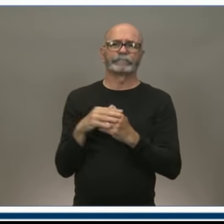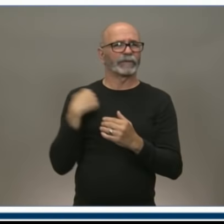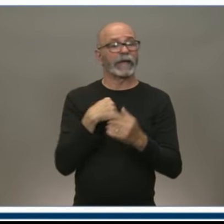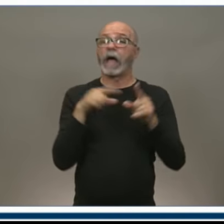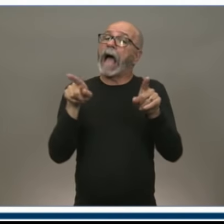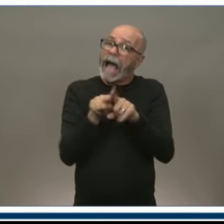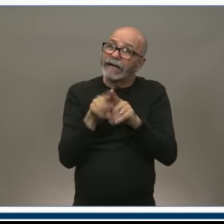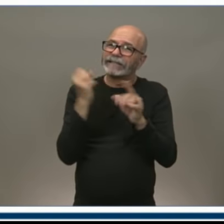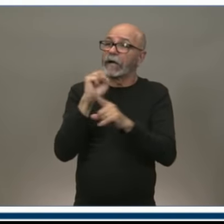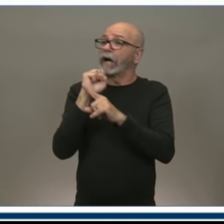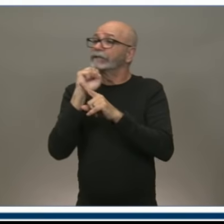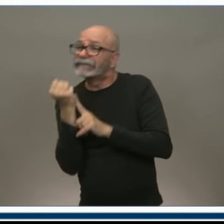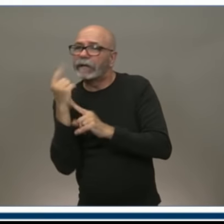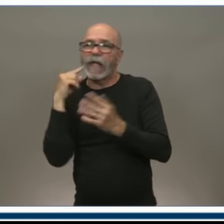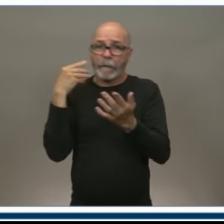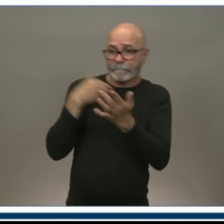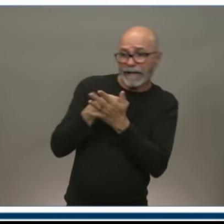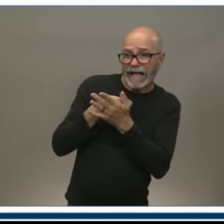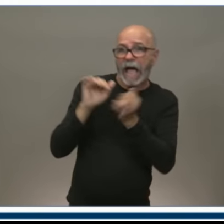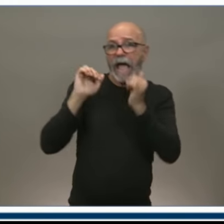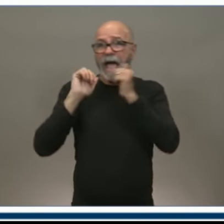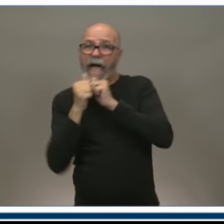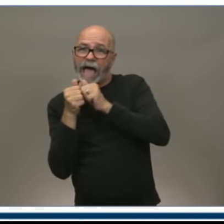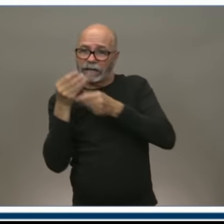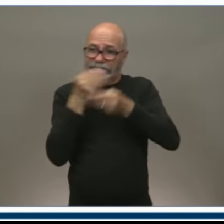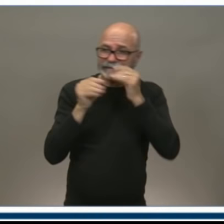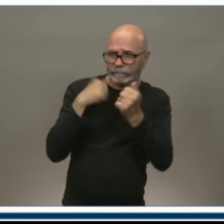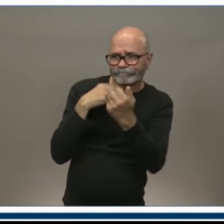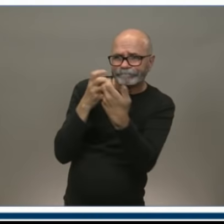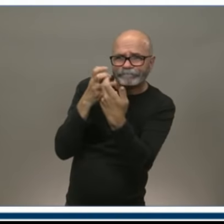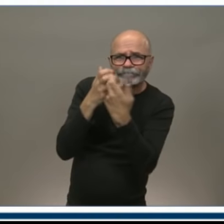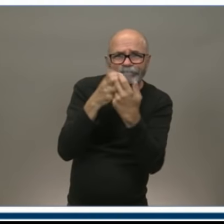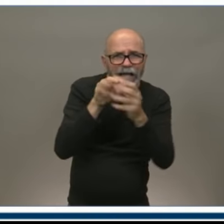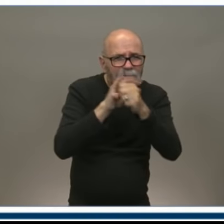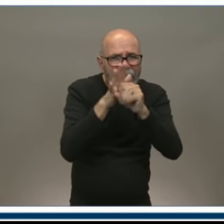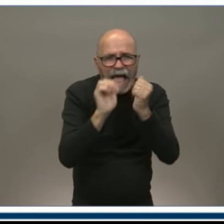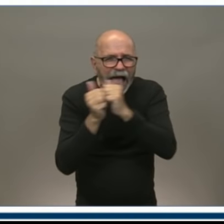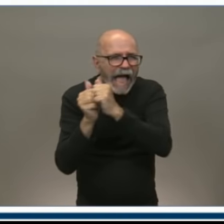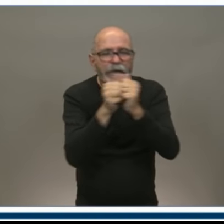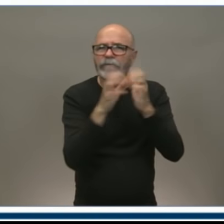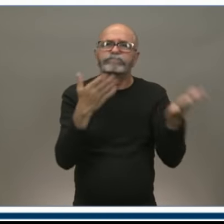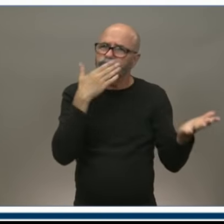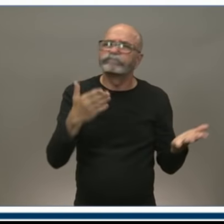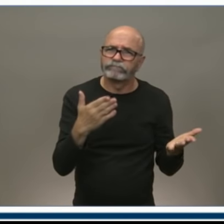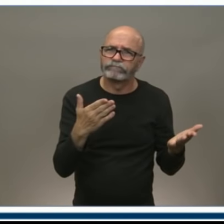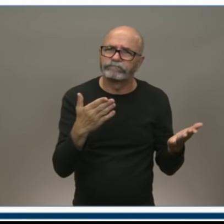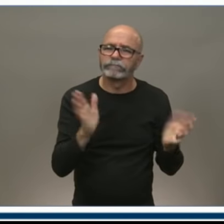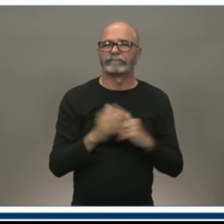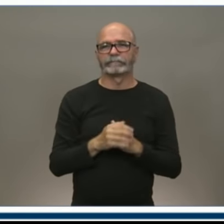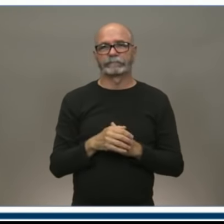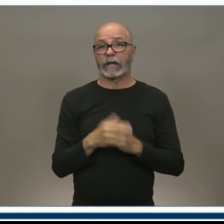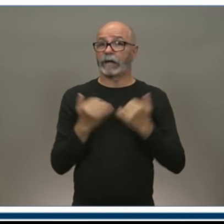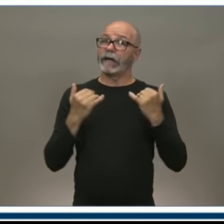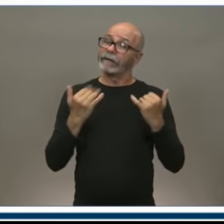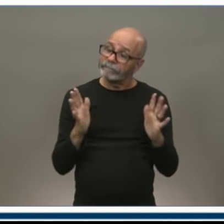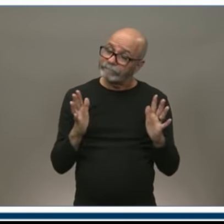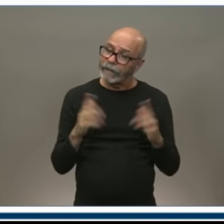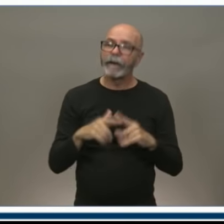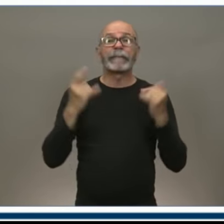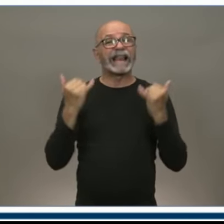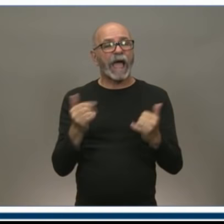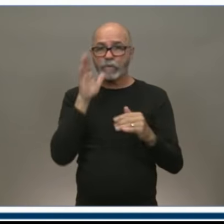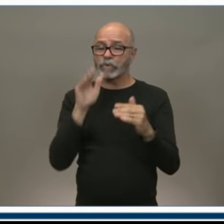response. As we continue to see new cases in Nova Scotia, I think it's important to remind people about